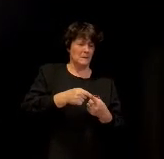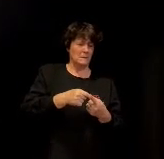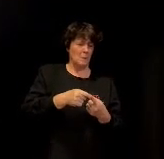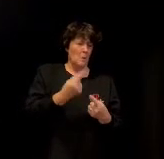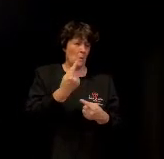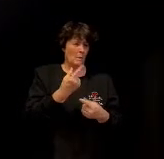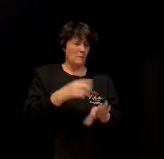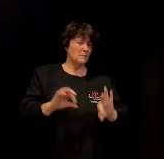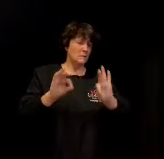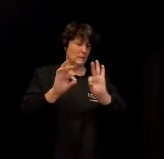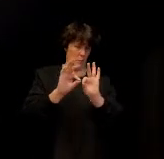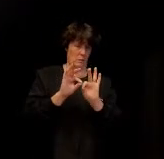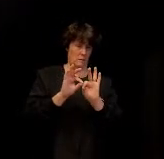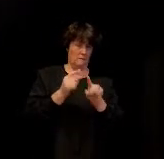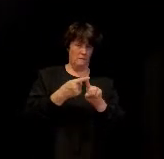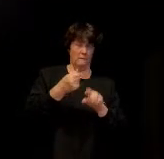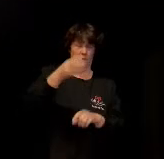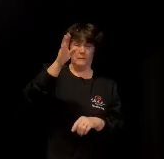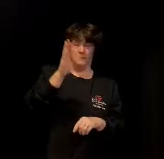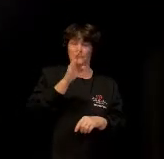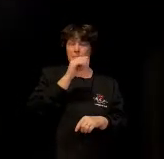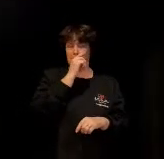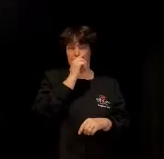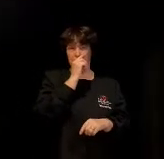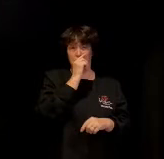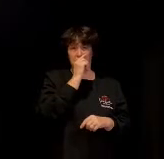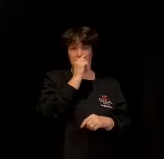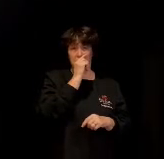that comes to me. So,